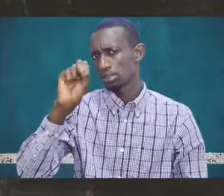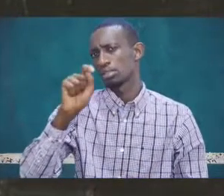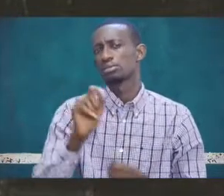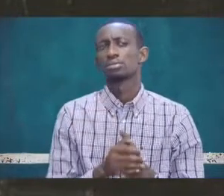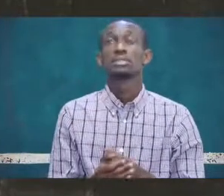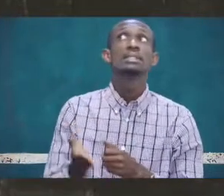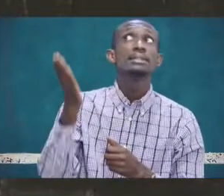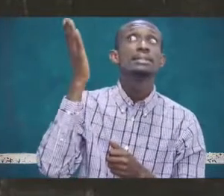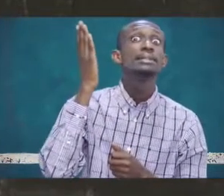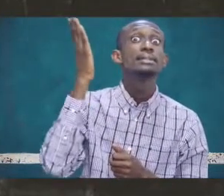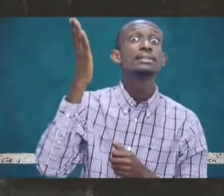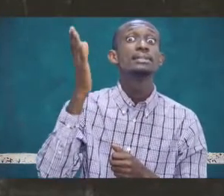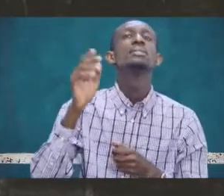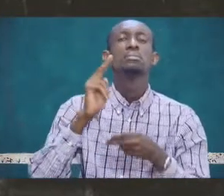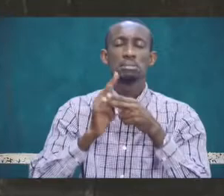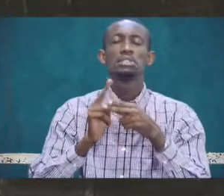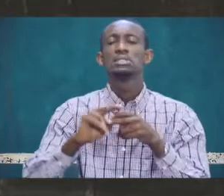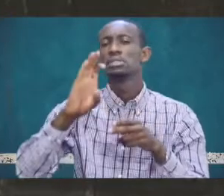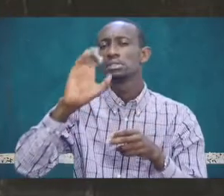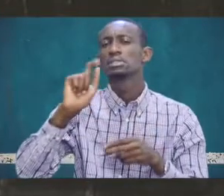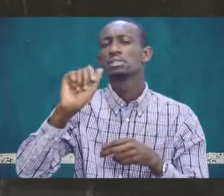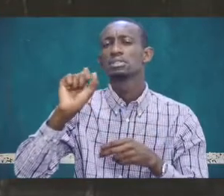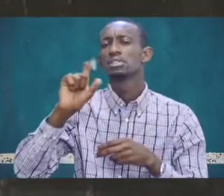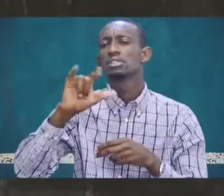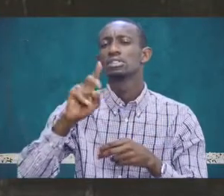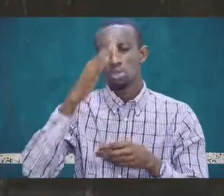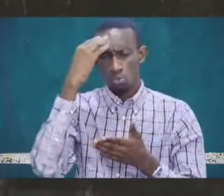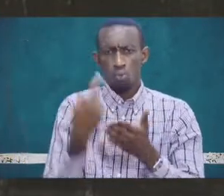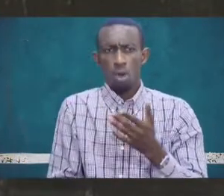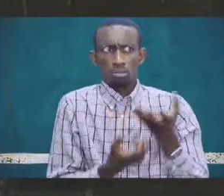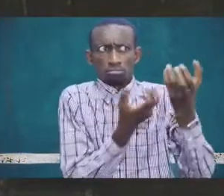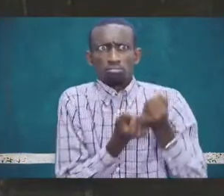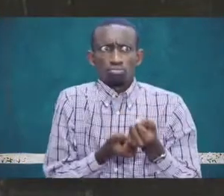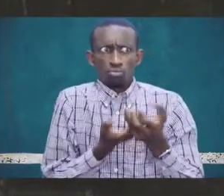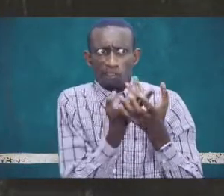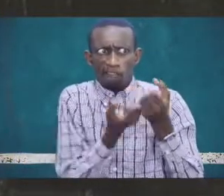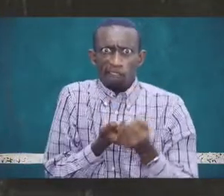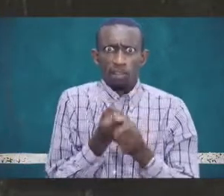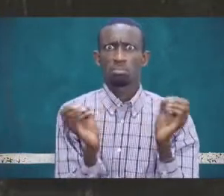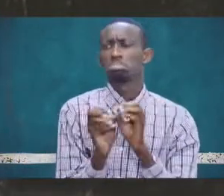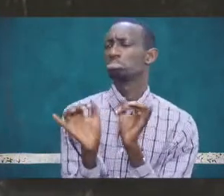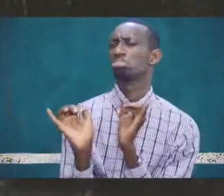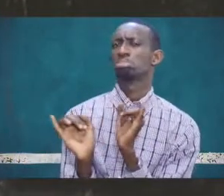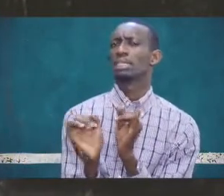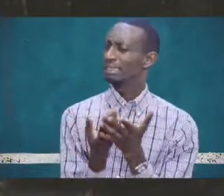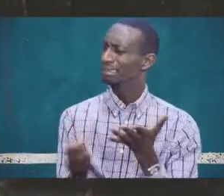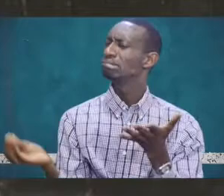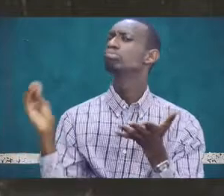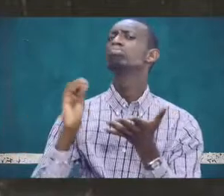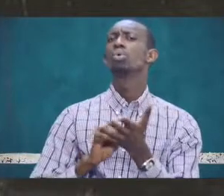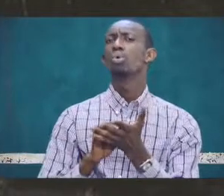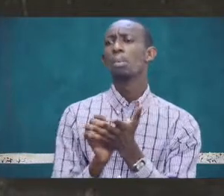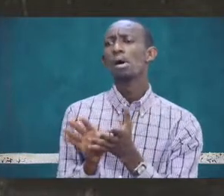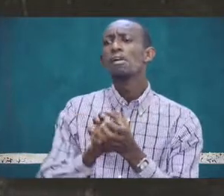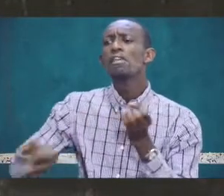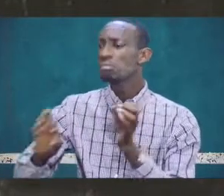acid is referred to as a catalyst. It is not consumed within the reaction. It is regenerated at the end